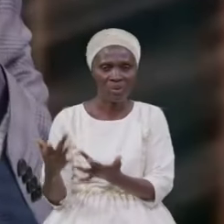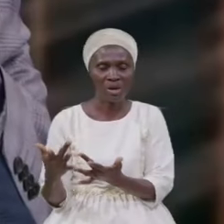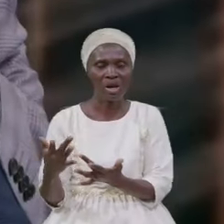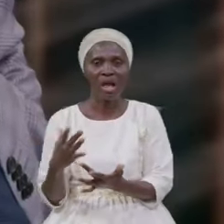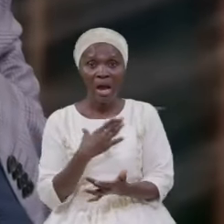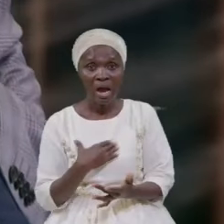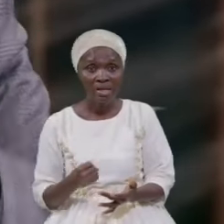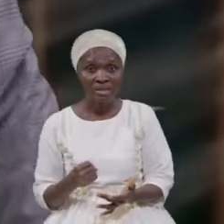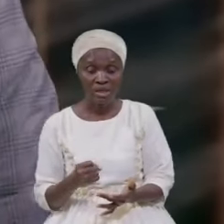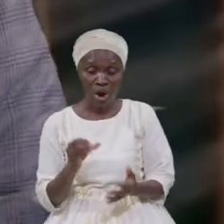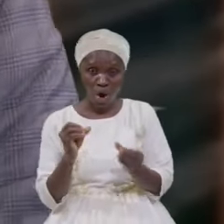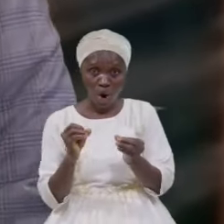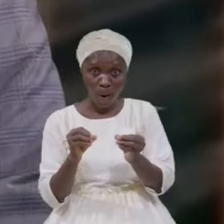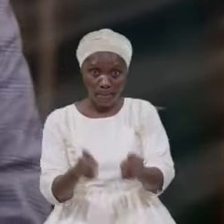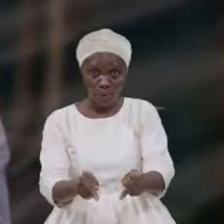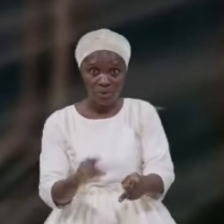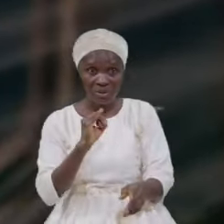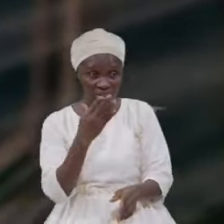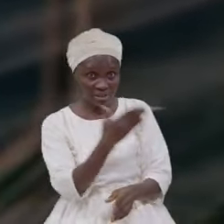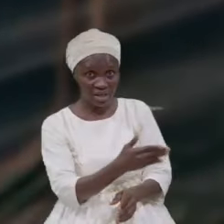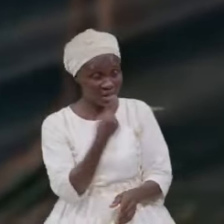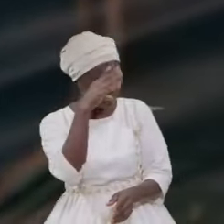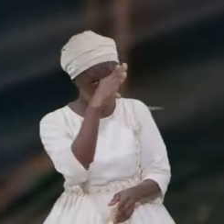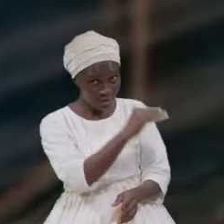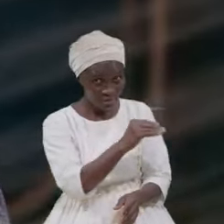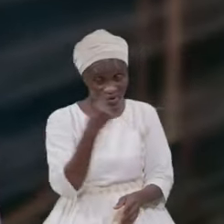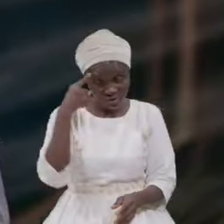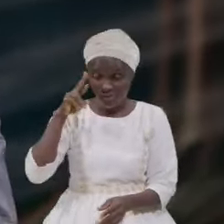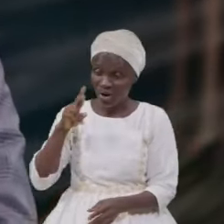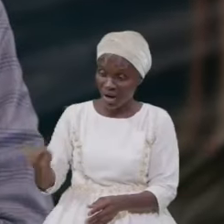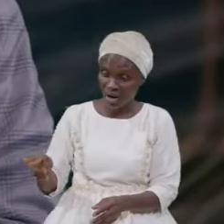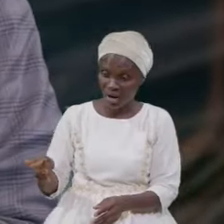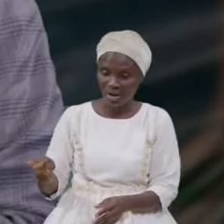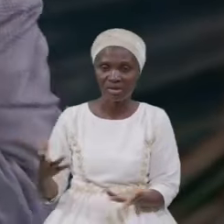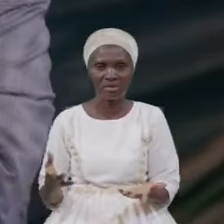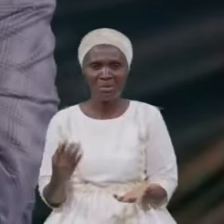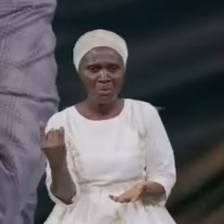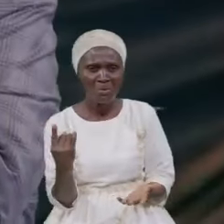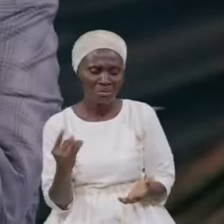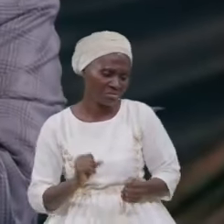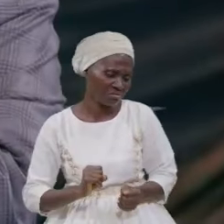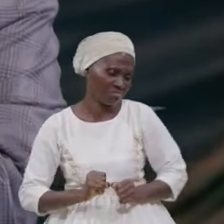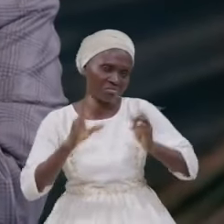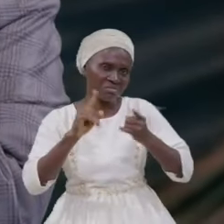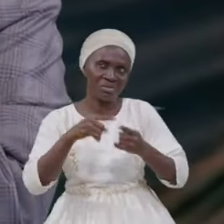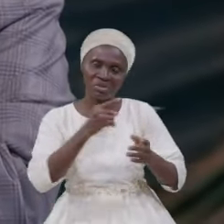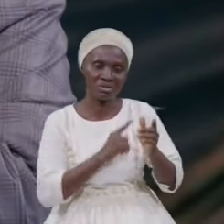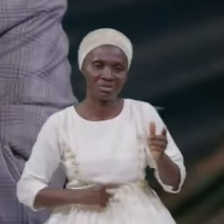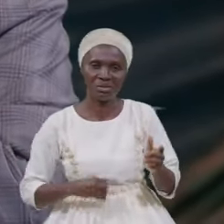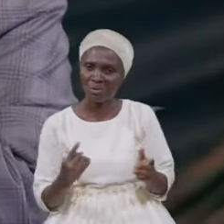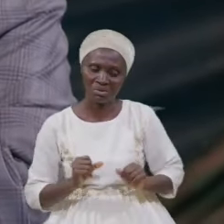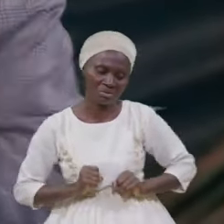her tonight, to just surrender to the Lord, surrender, surrender, and all to Jesus,